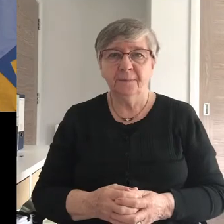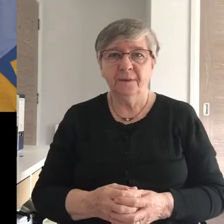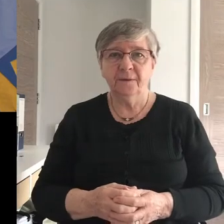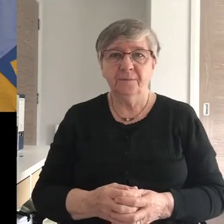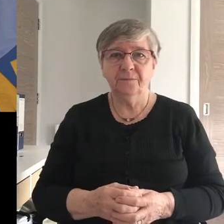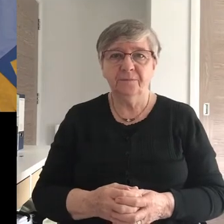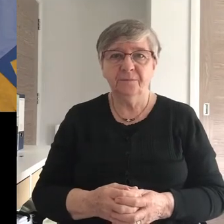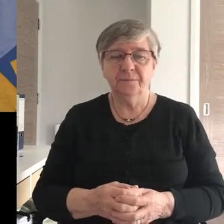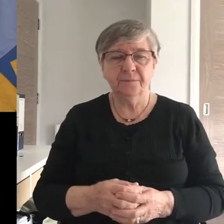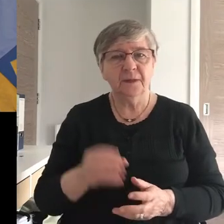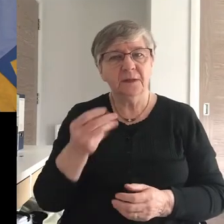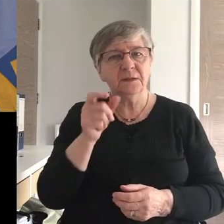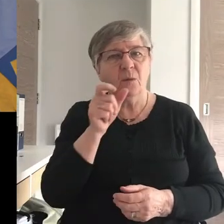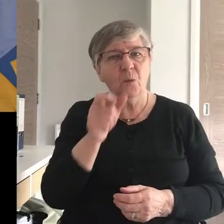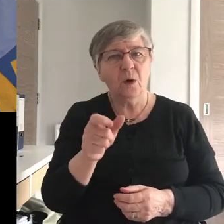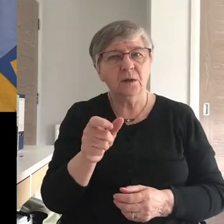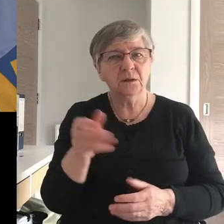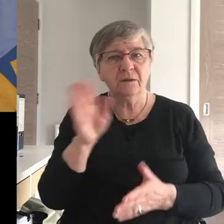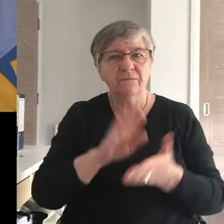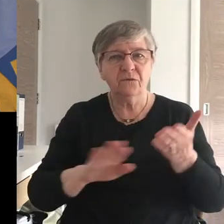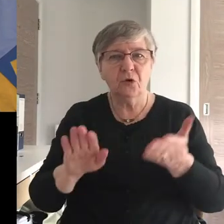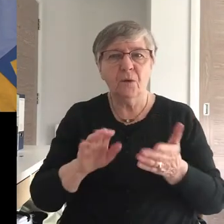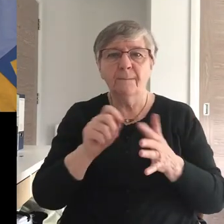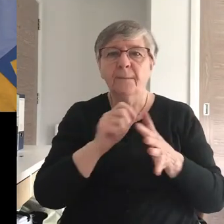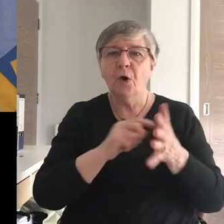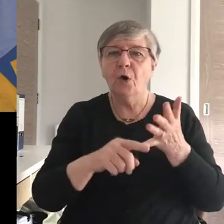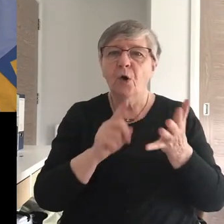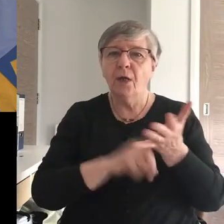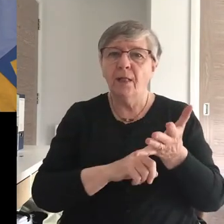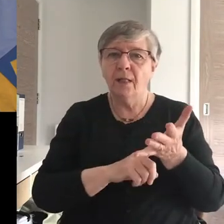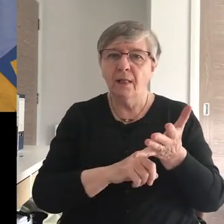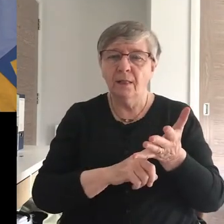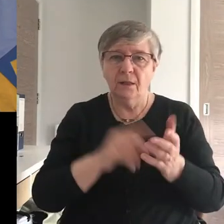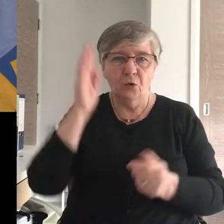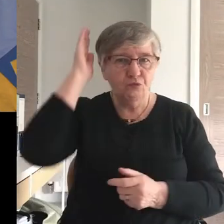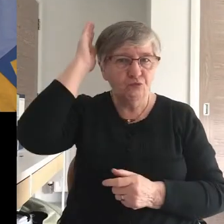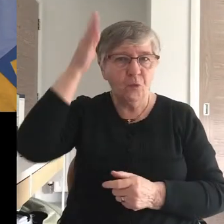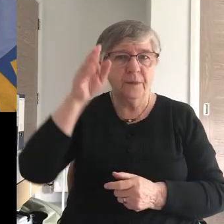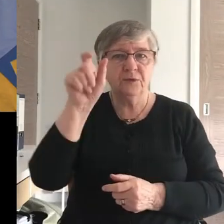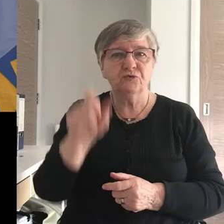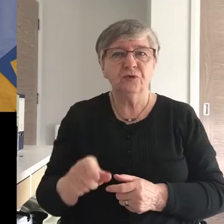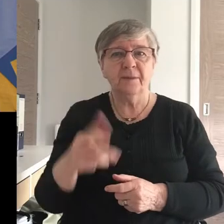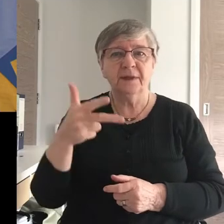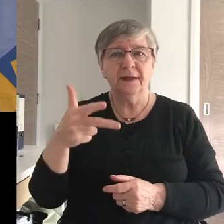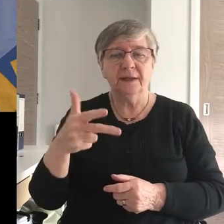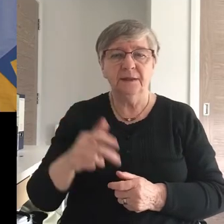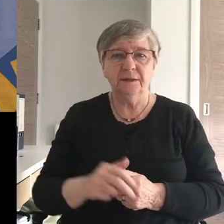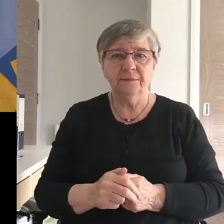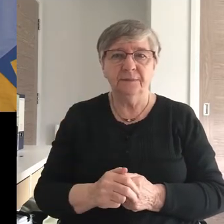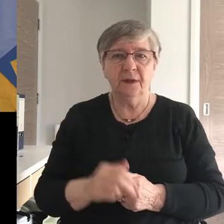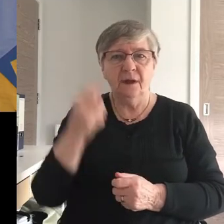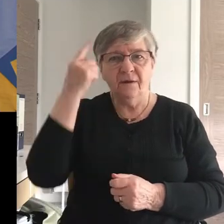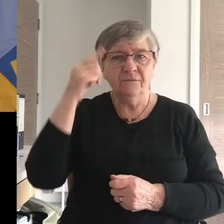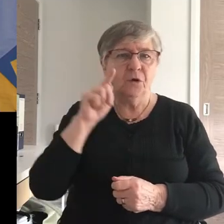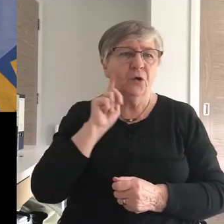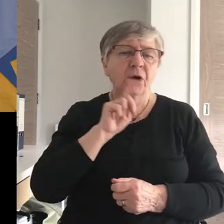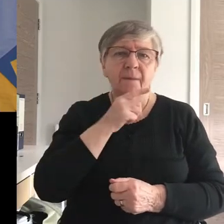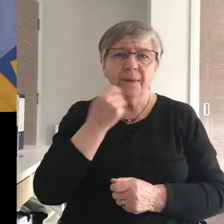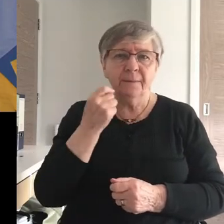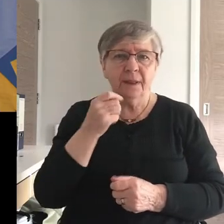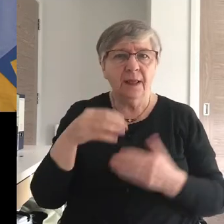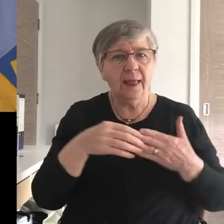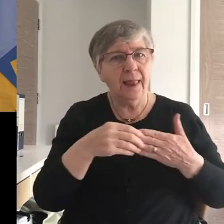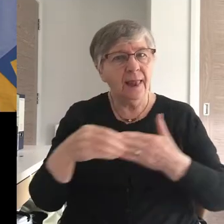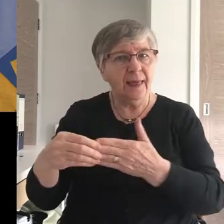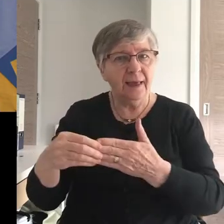Here's some words from the Apostle Paul speaking Romans chapter 8. For those who are led by the Spirit